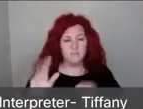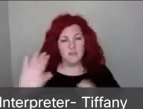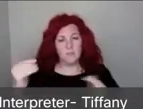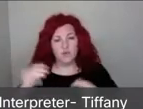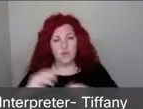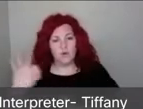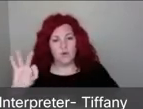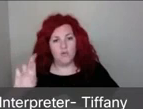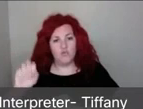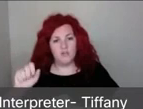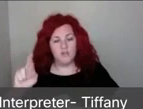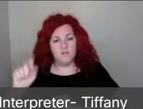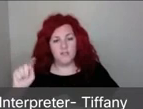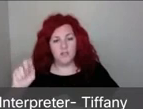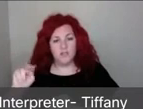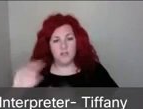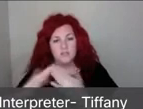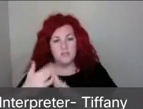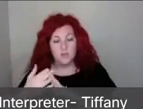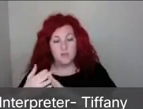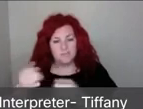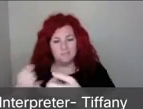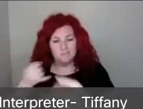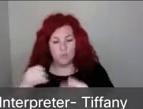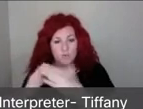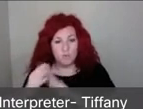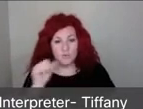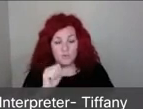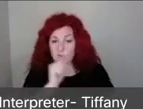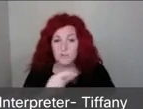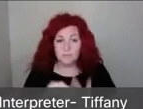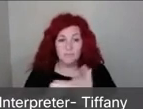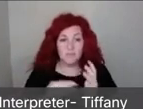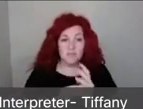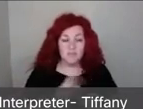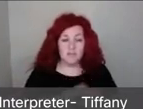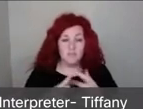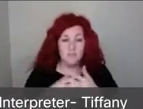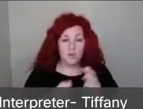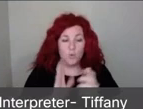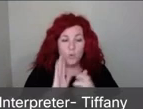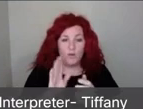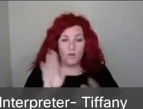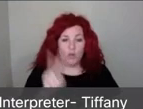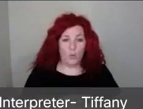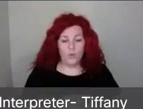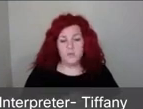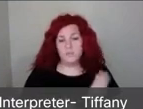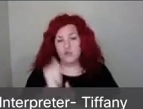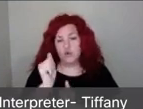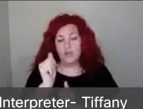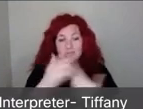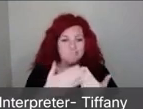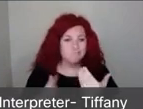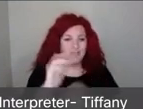in northern Arizona. This means that Native Americans will likely lose the majority during the decade and further to be impacted